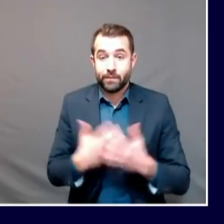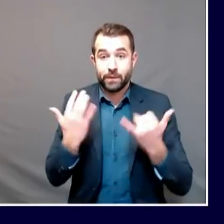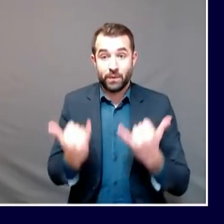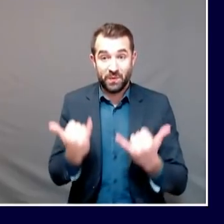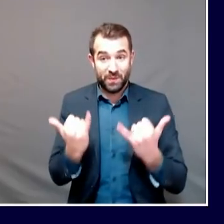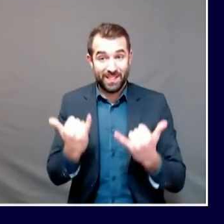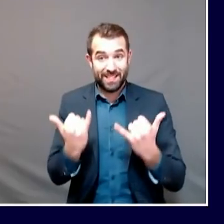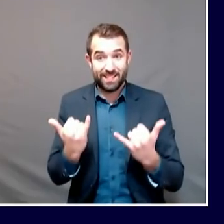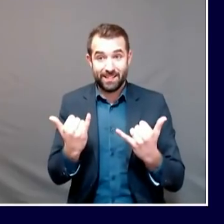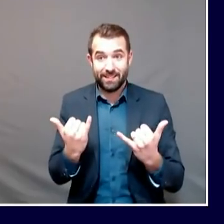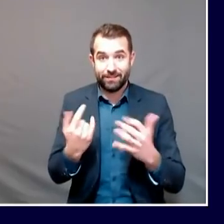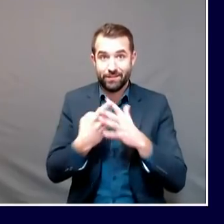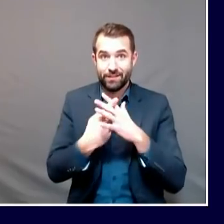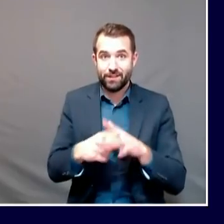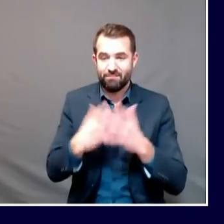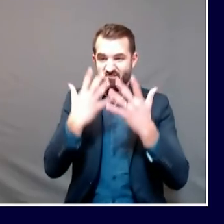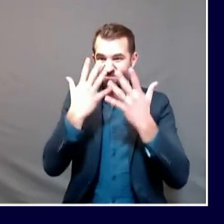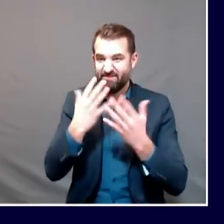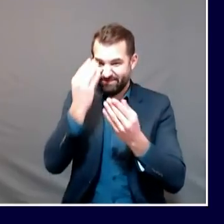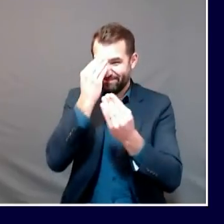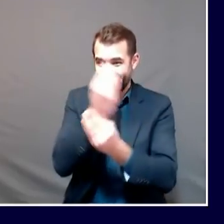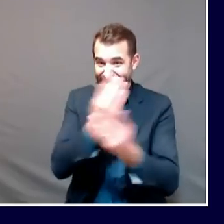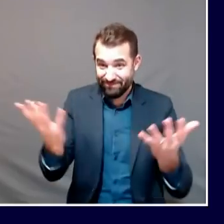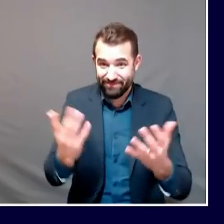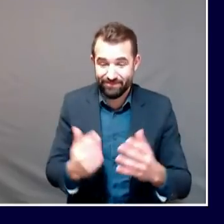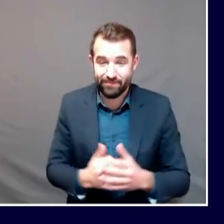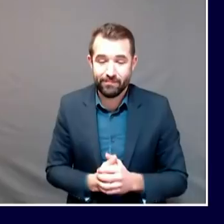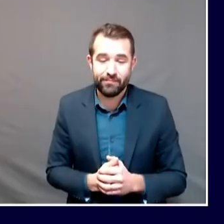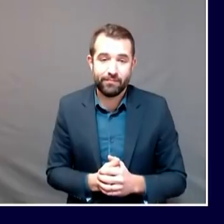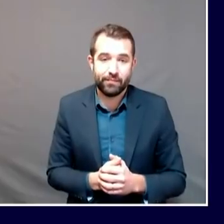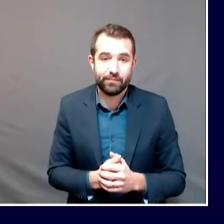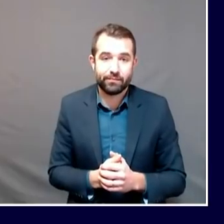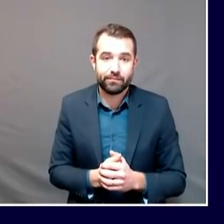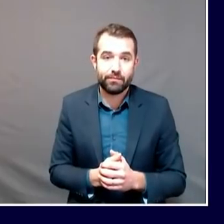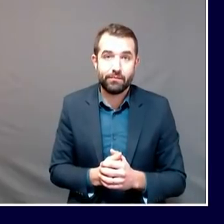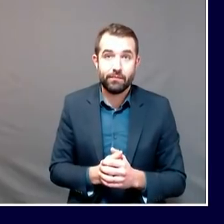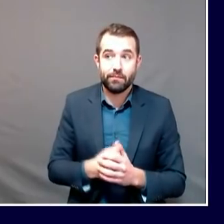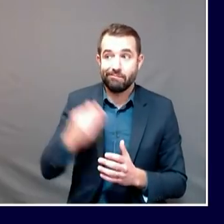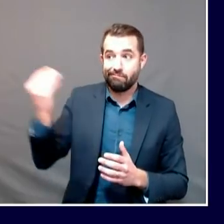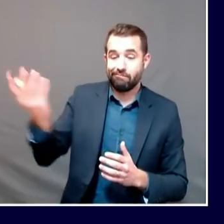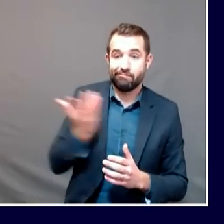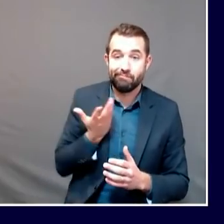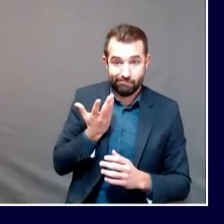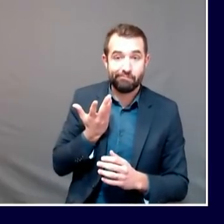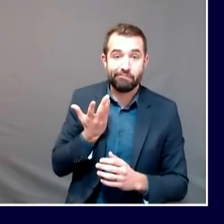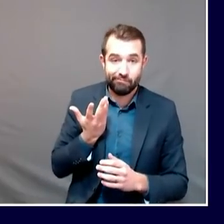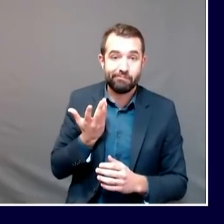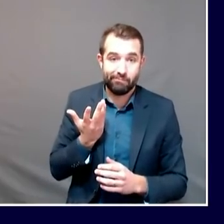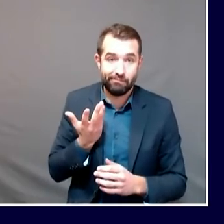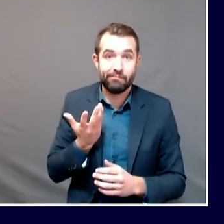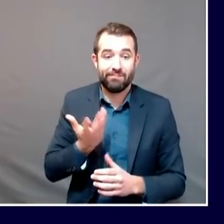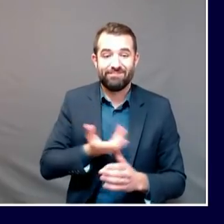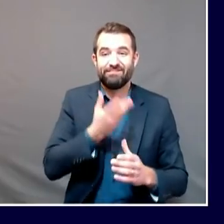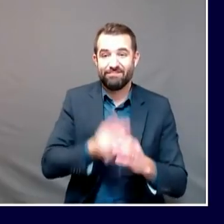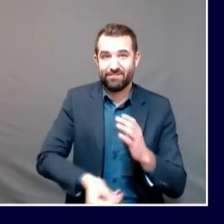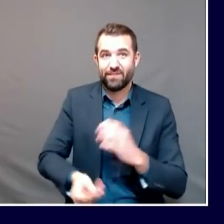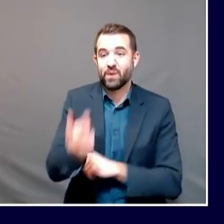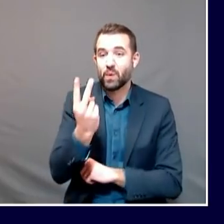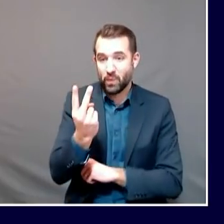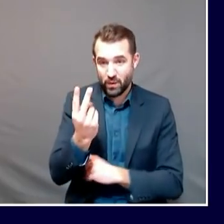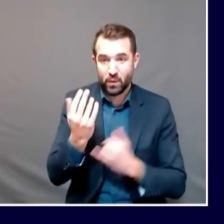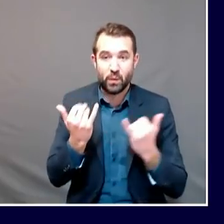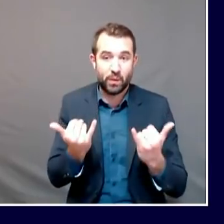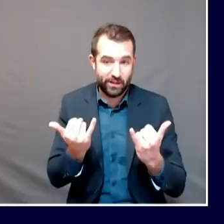on a sad note. Maine CDC has received the notice of the deaths of 2 additional